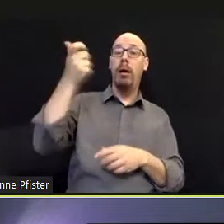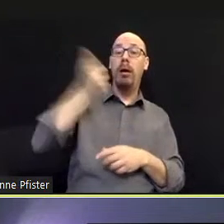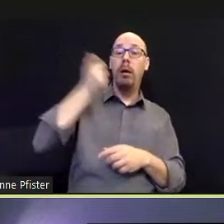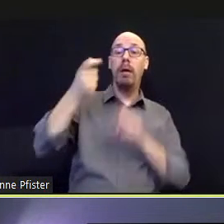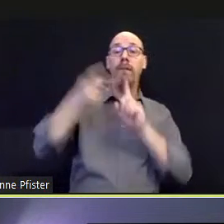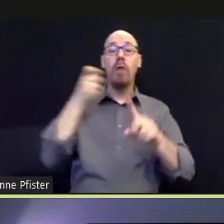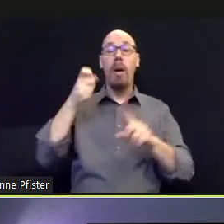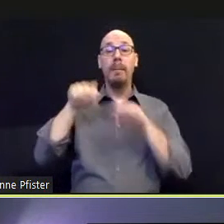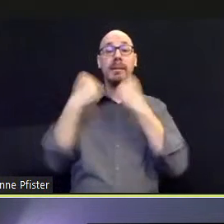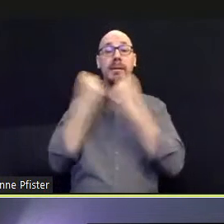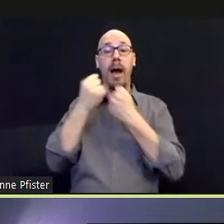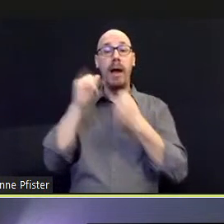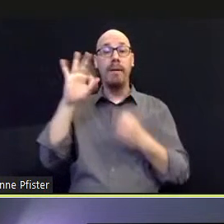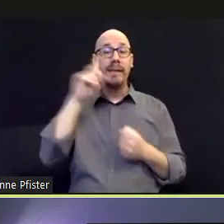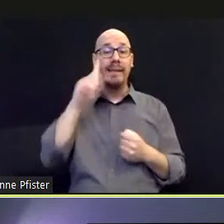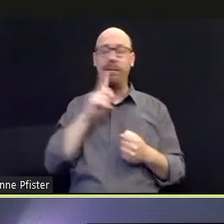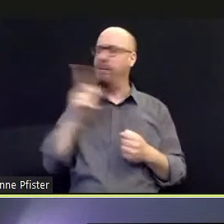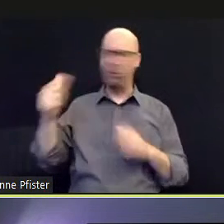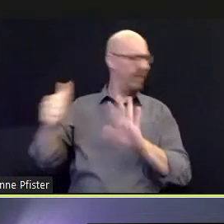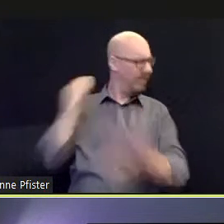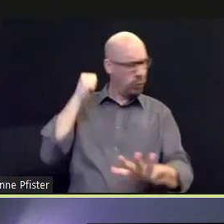was